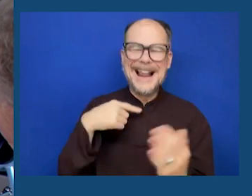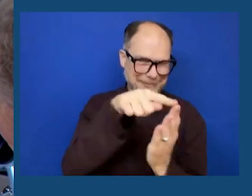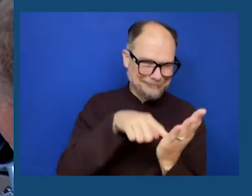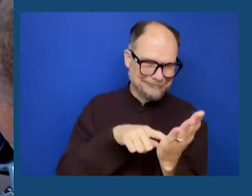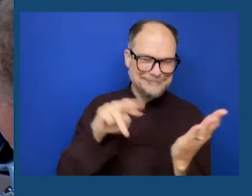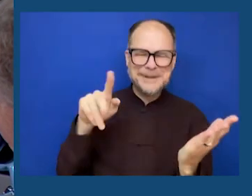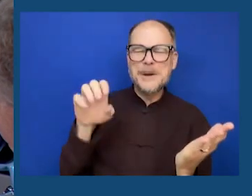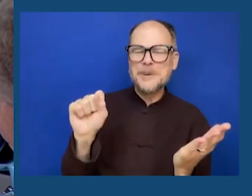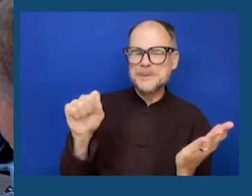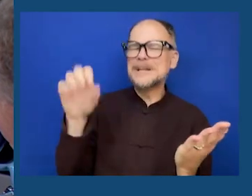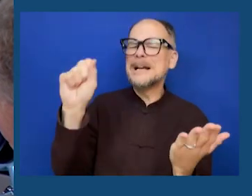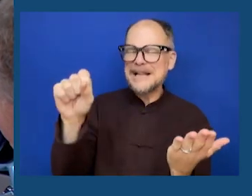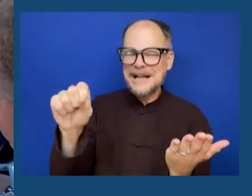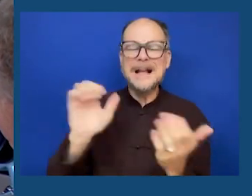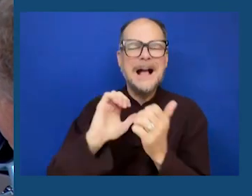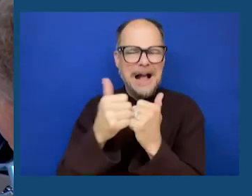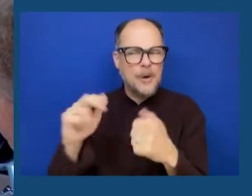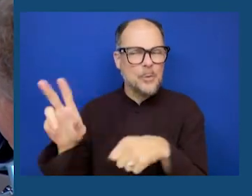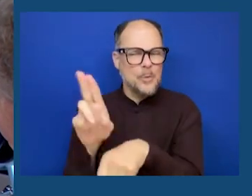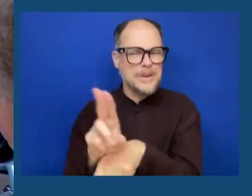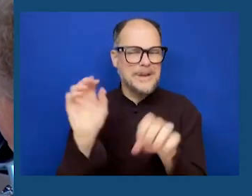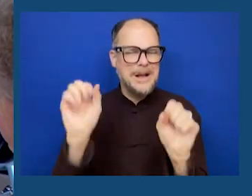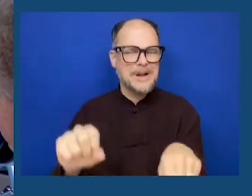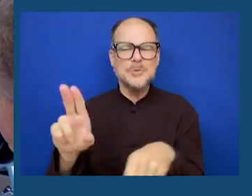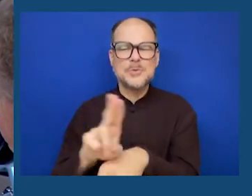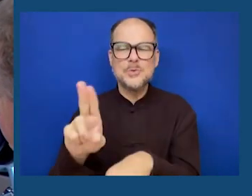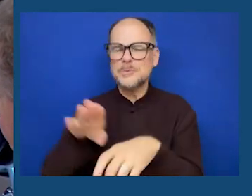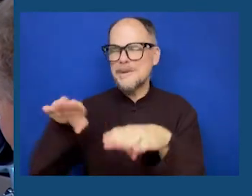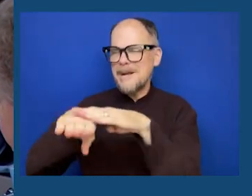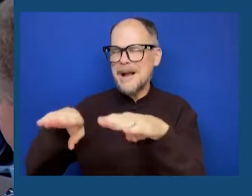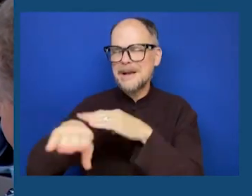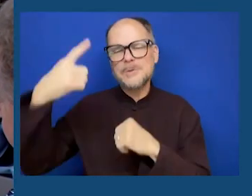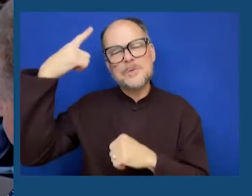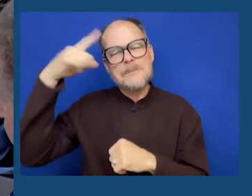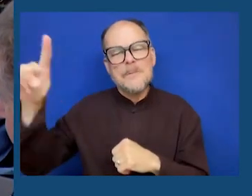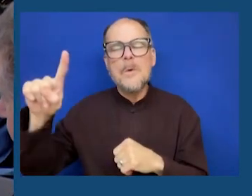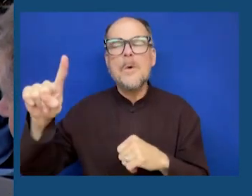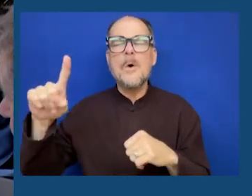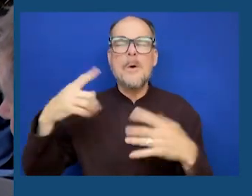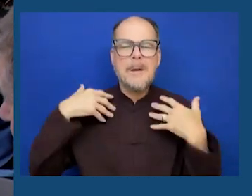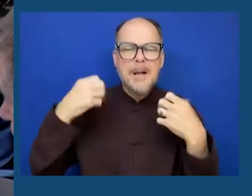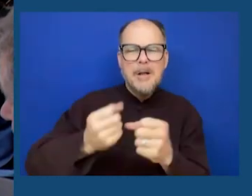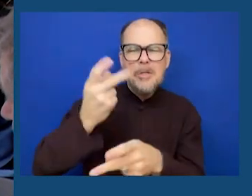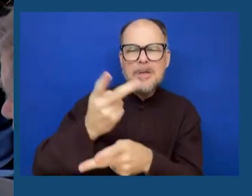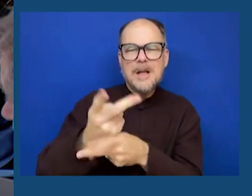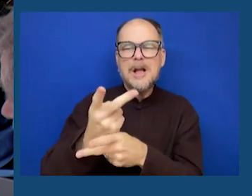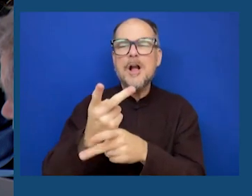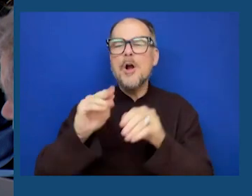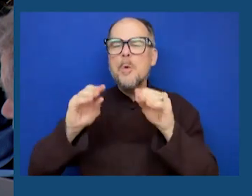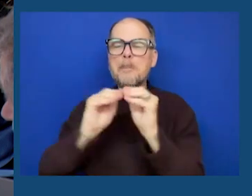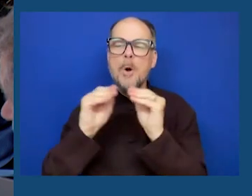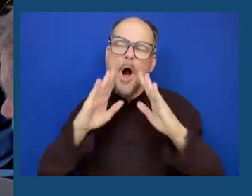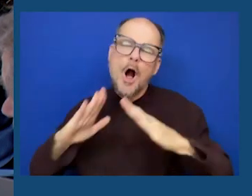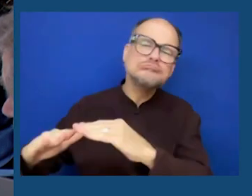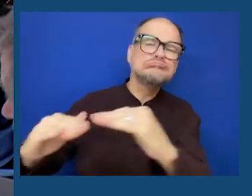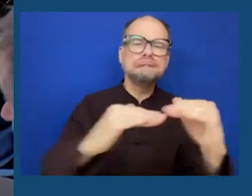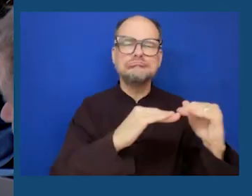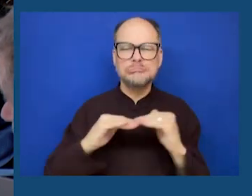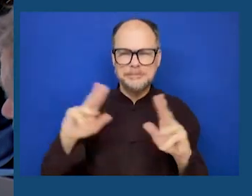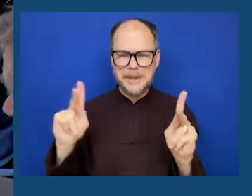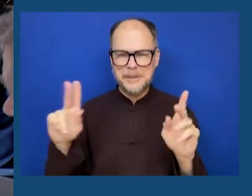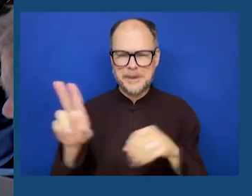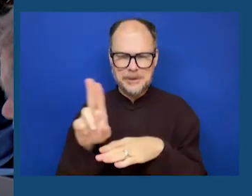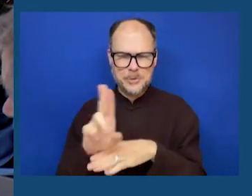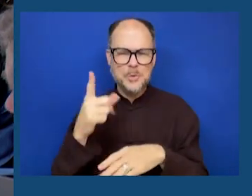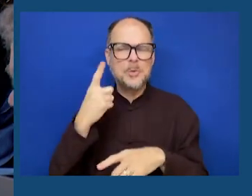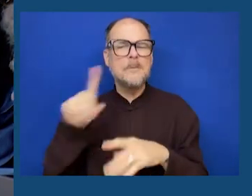can democratize access to personalized healthcare in a really scalable and affordable manner by building the technical infrastructure for